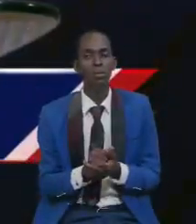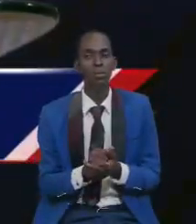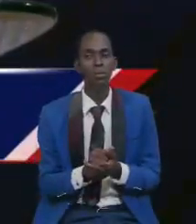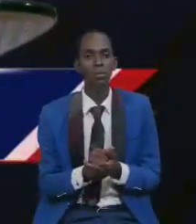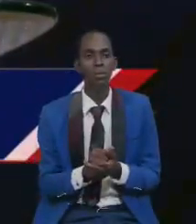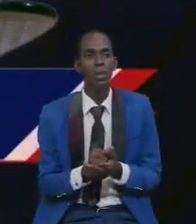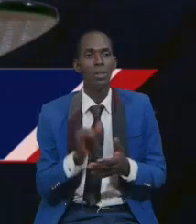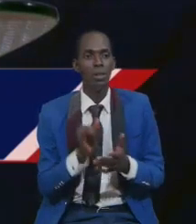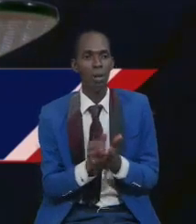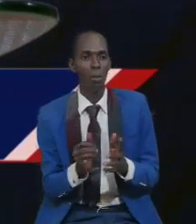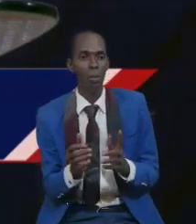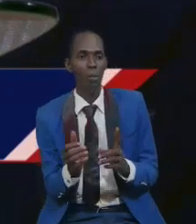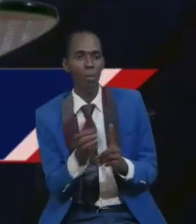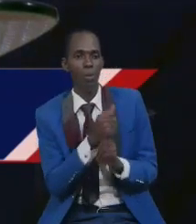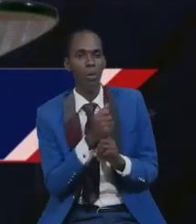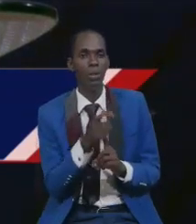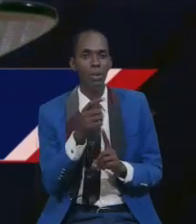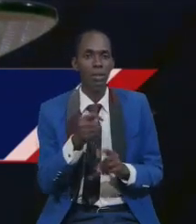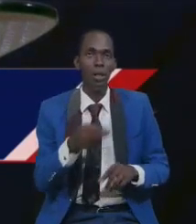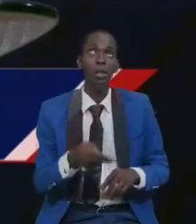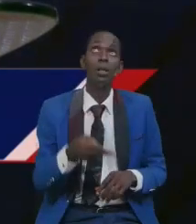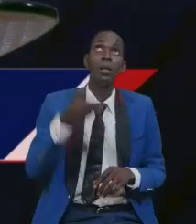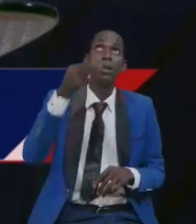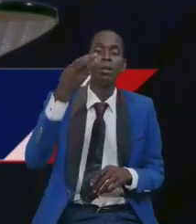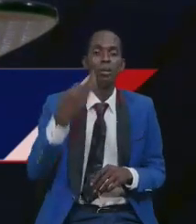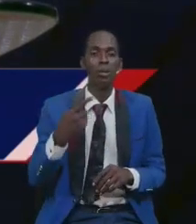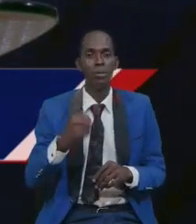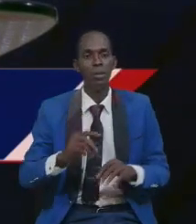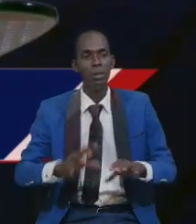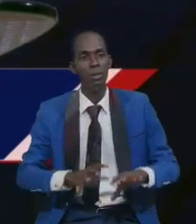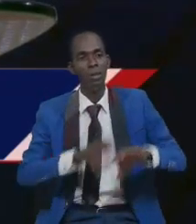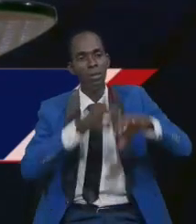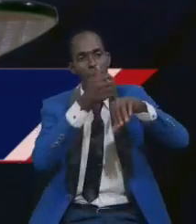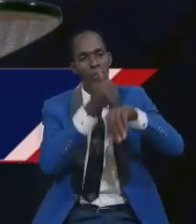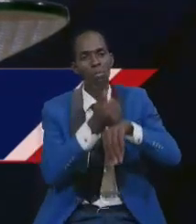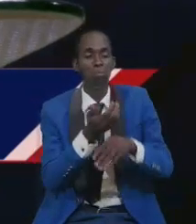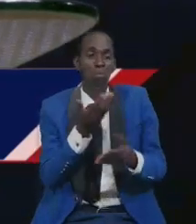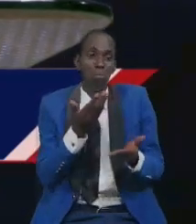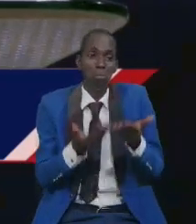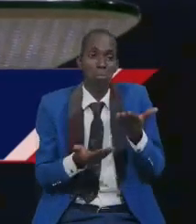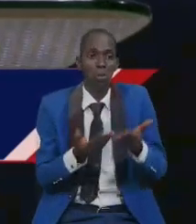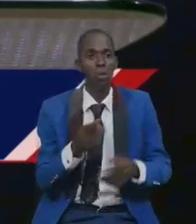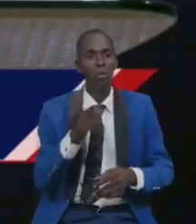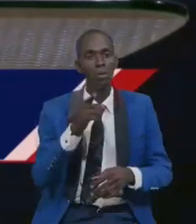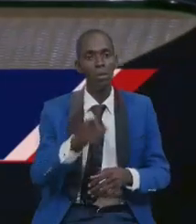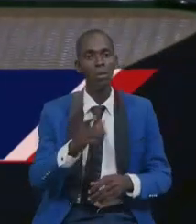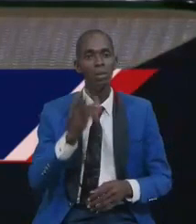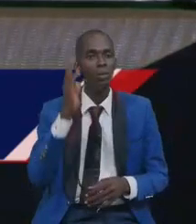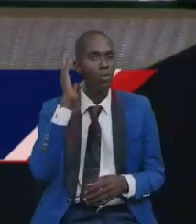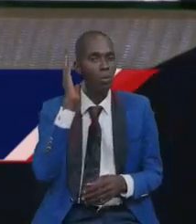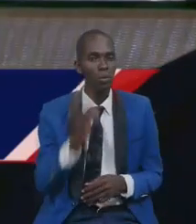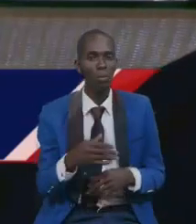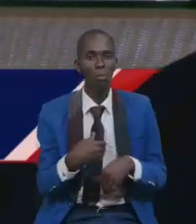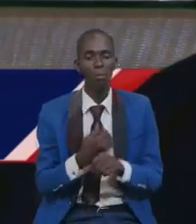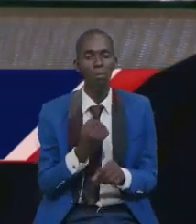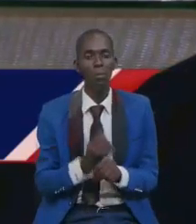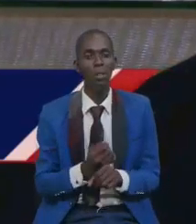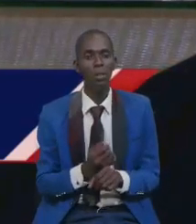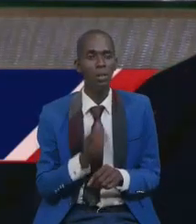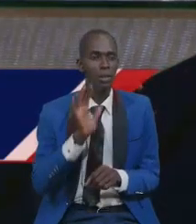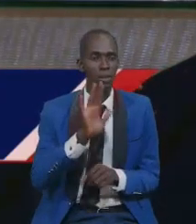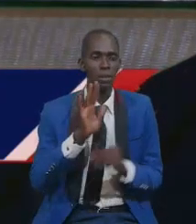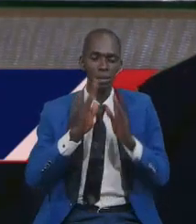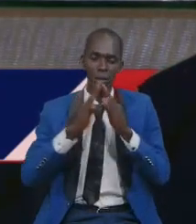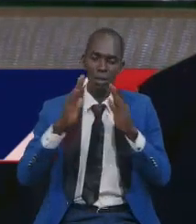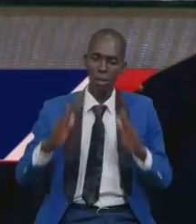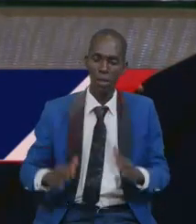that holdest the height of the hill, though thou shouldest